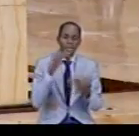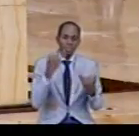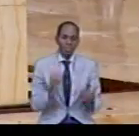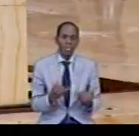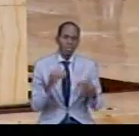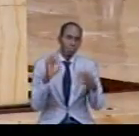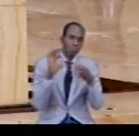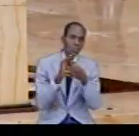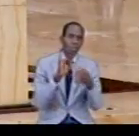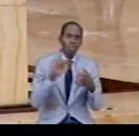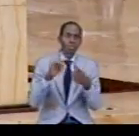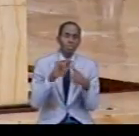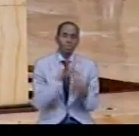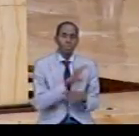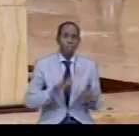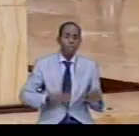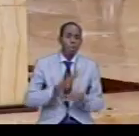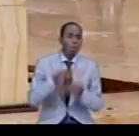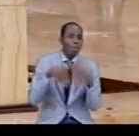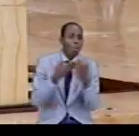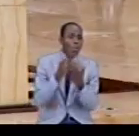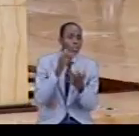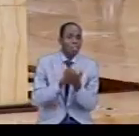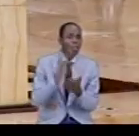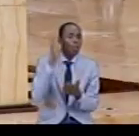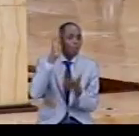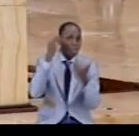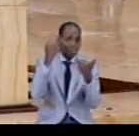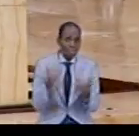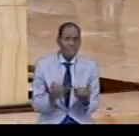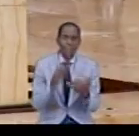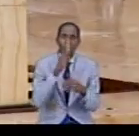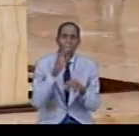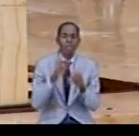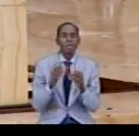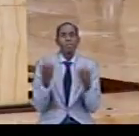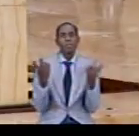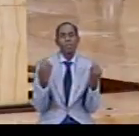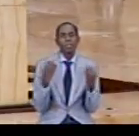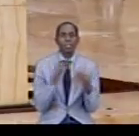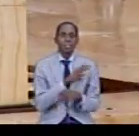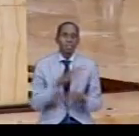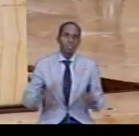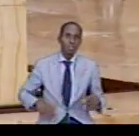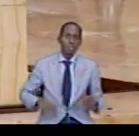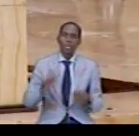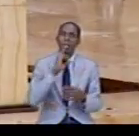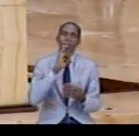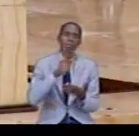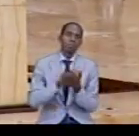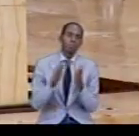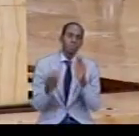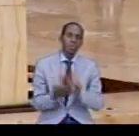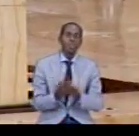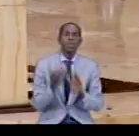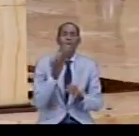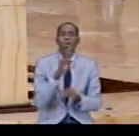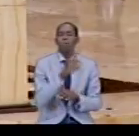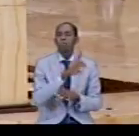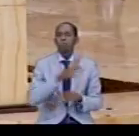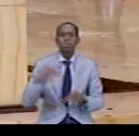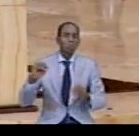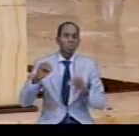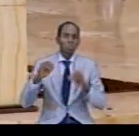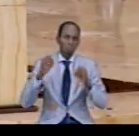all that will now be in vain Christ is become of no effect